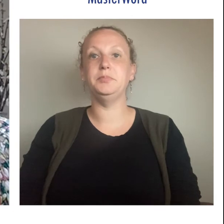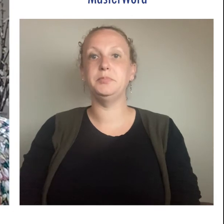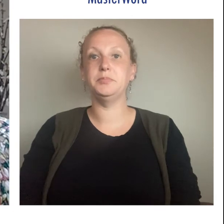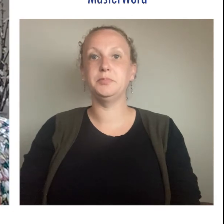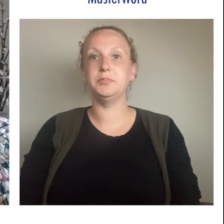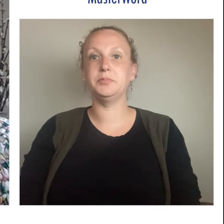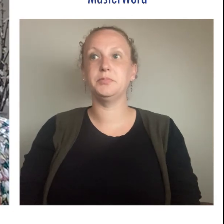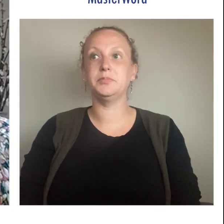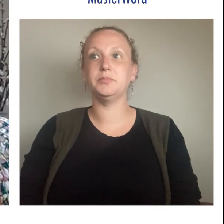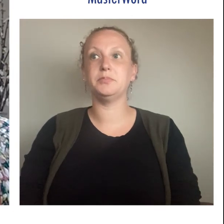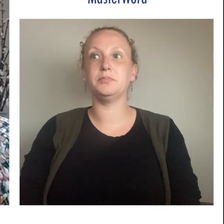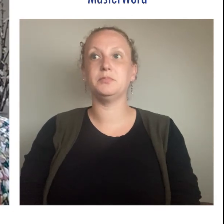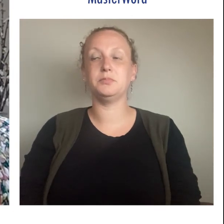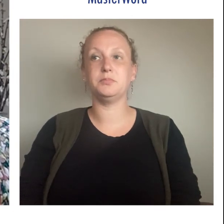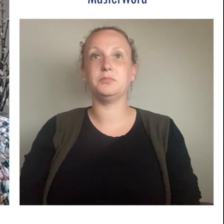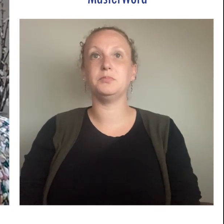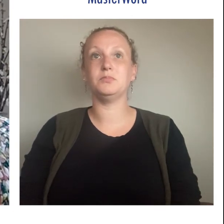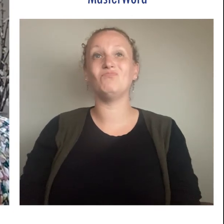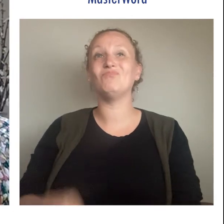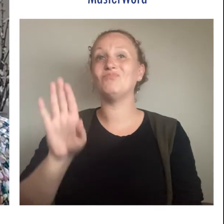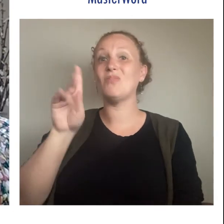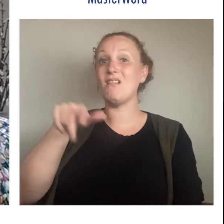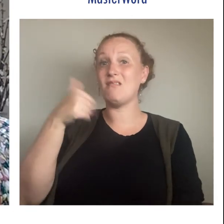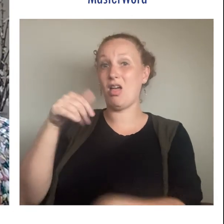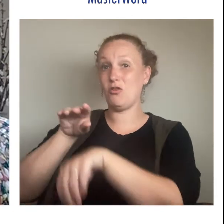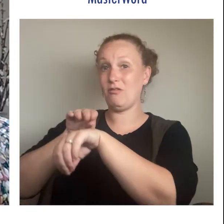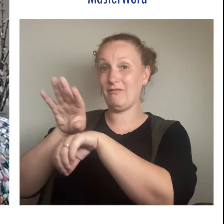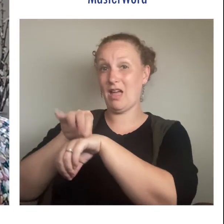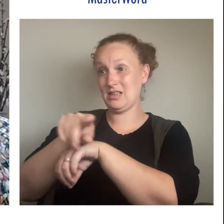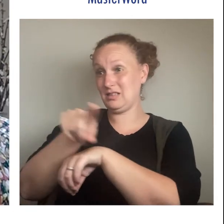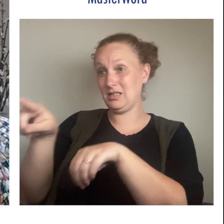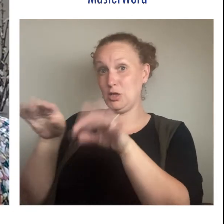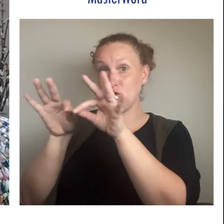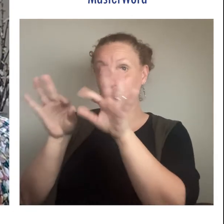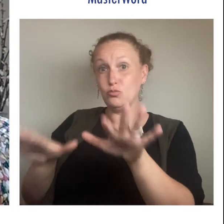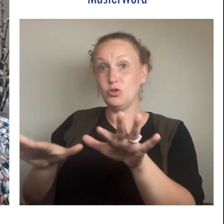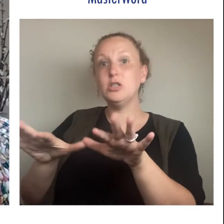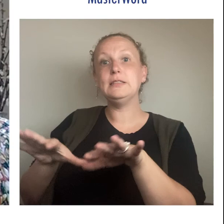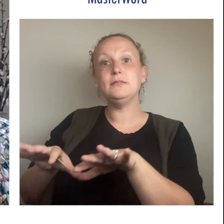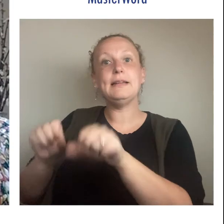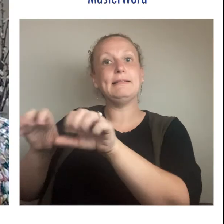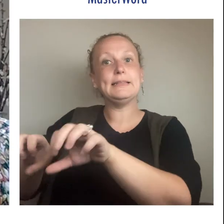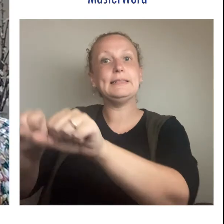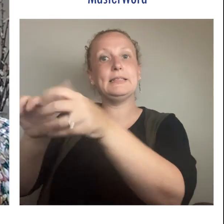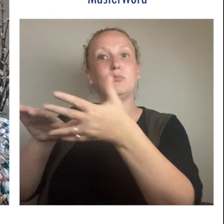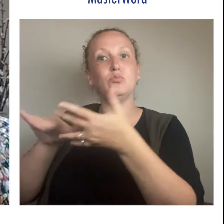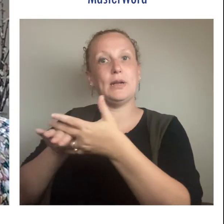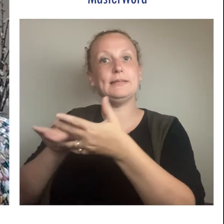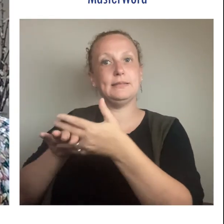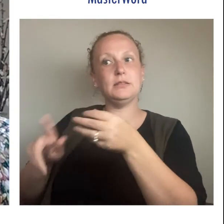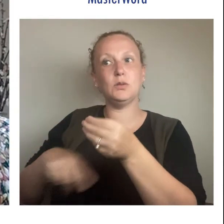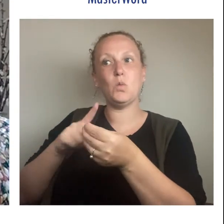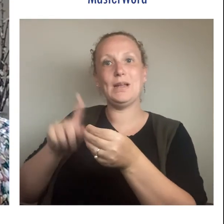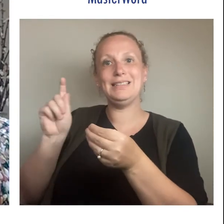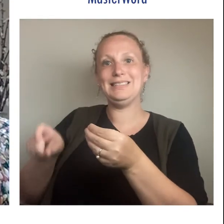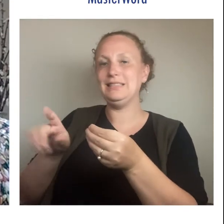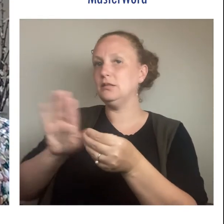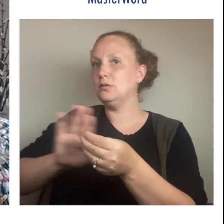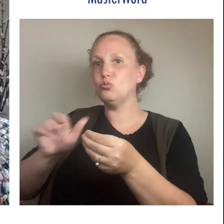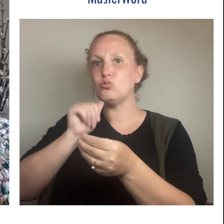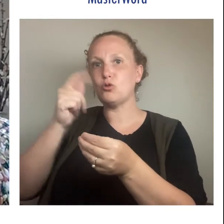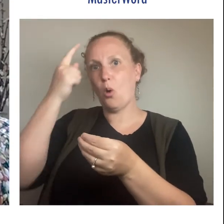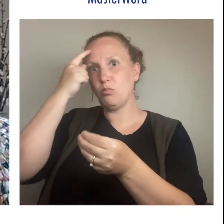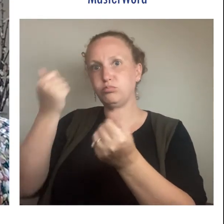And another thing would be to make sure that they take appropriate breaks when needed and don't burn out. I know it's a very exhausting process,